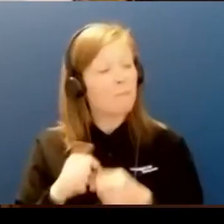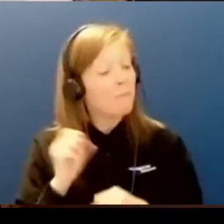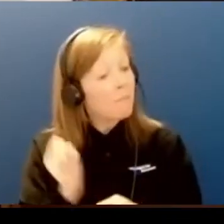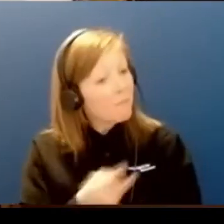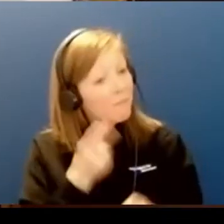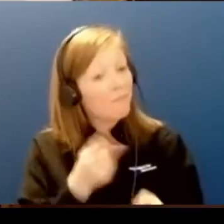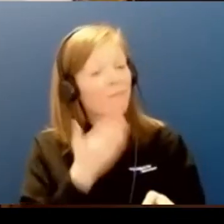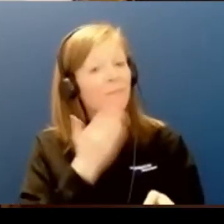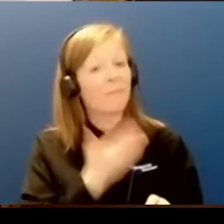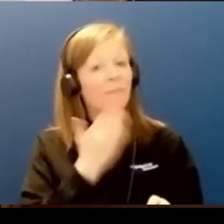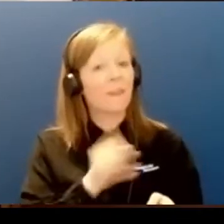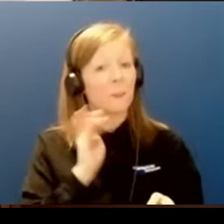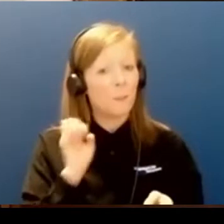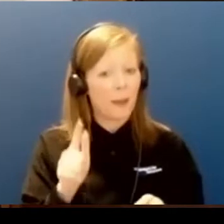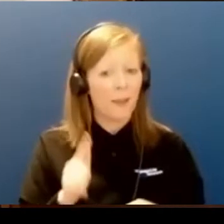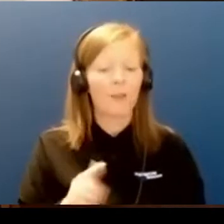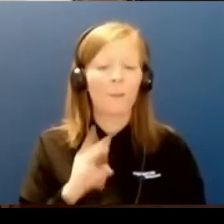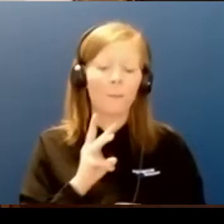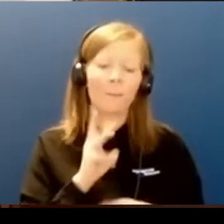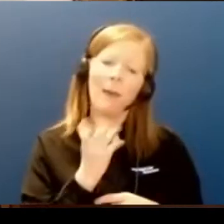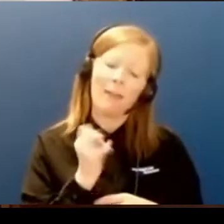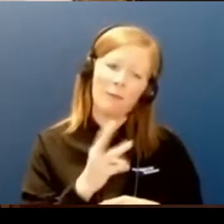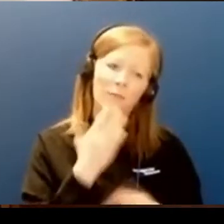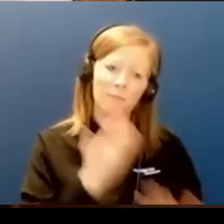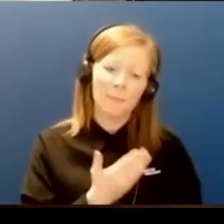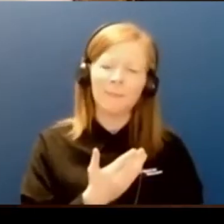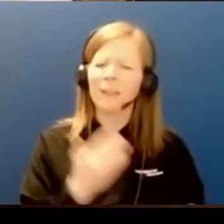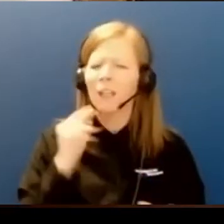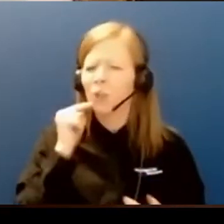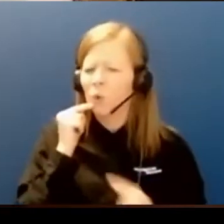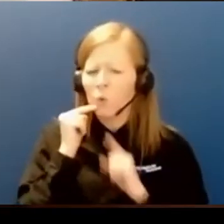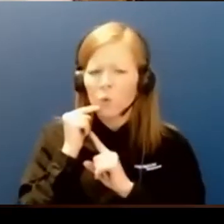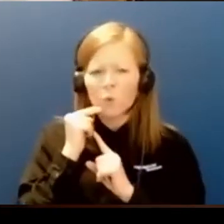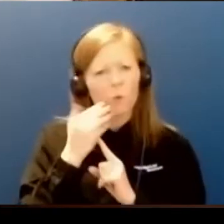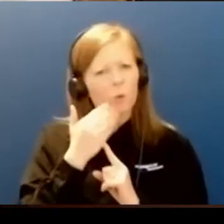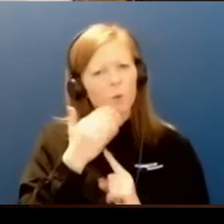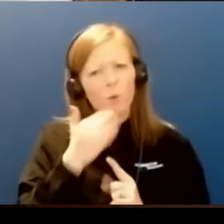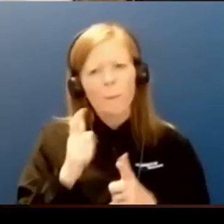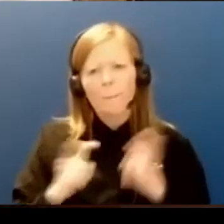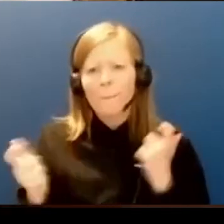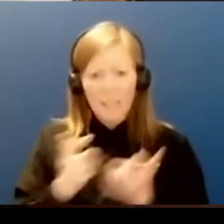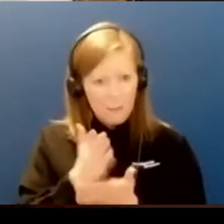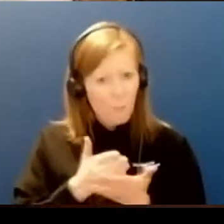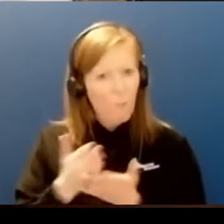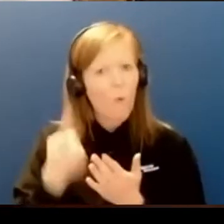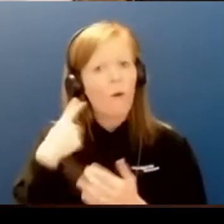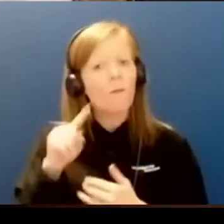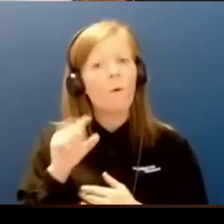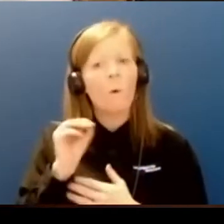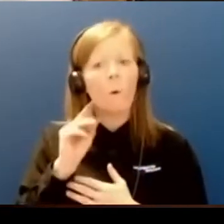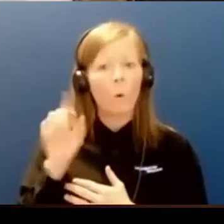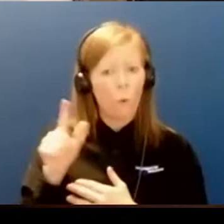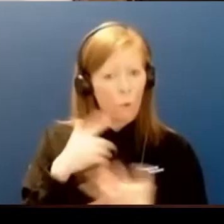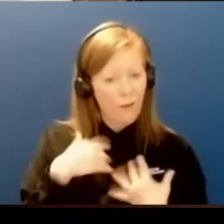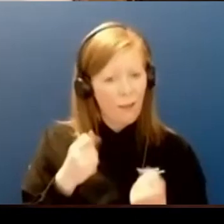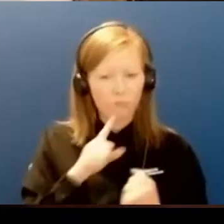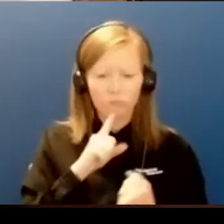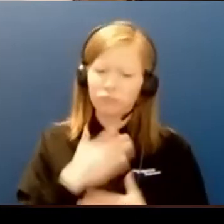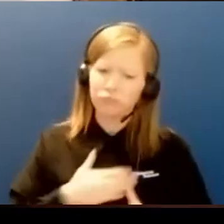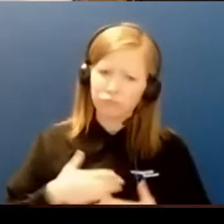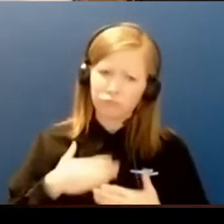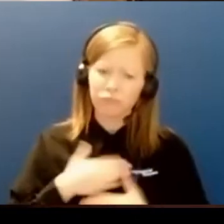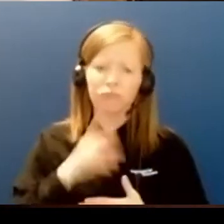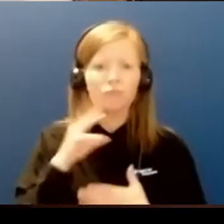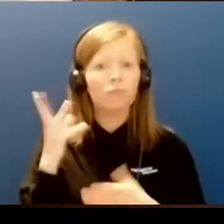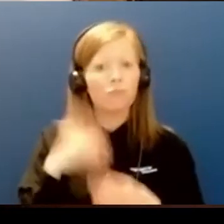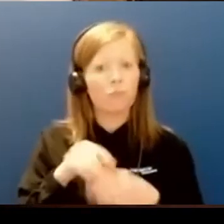Thank you, Matthew. I know nutrition is such a key component of oral health. We're so pleased to include that.